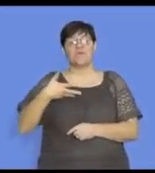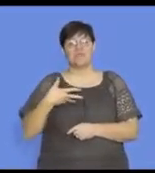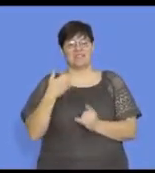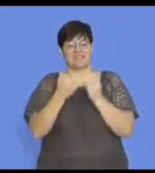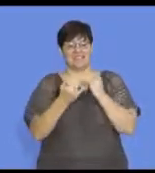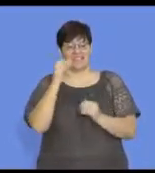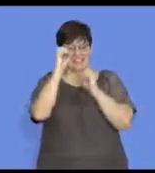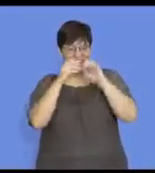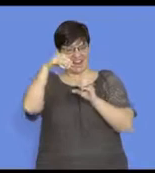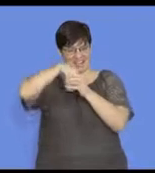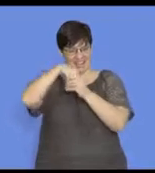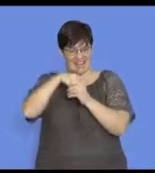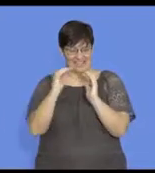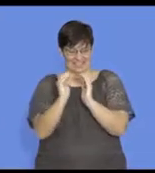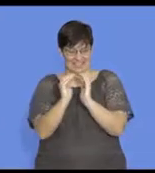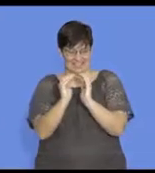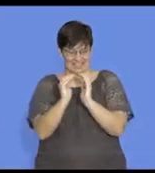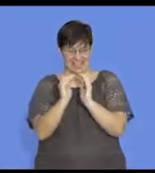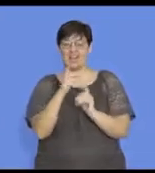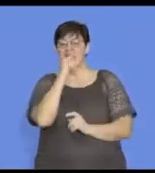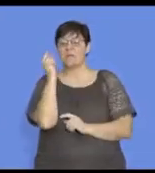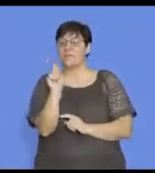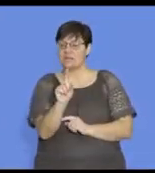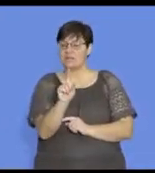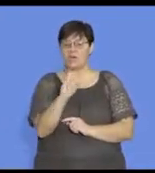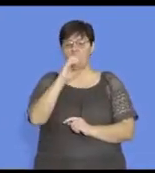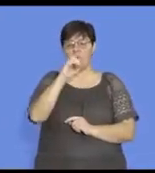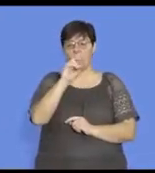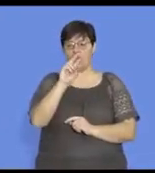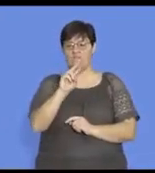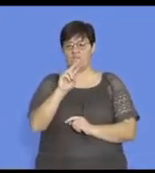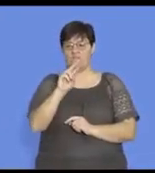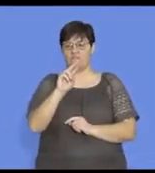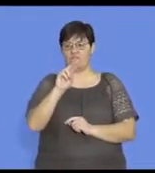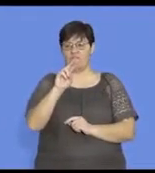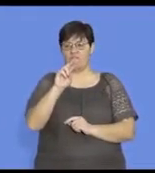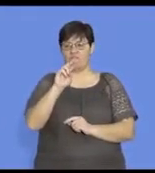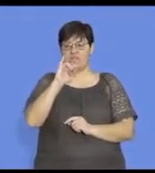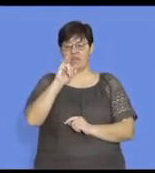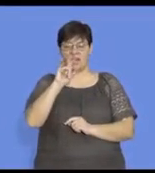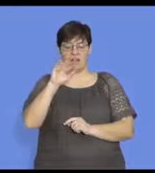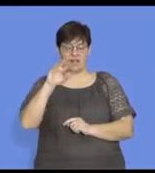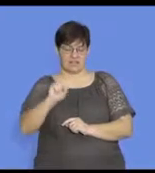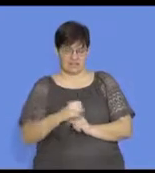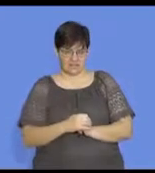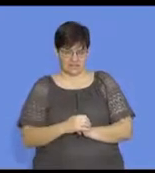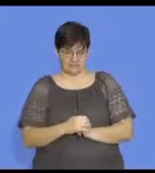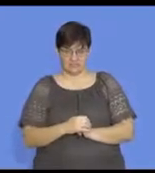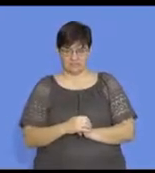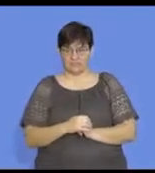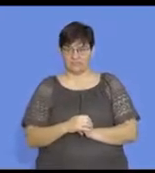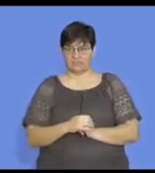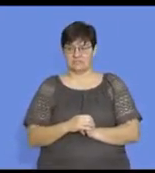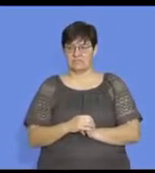cell, and they are called ovules. Right, so if we go back to our previous note, all